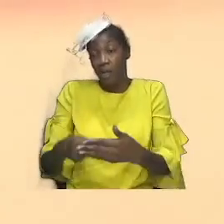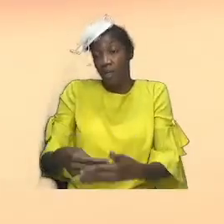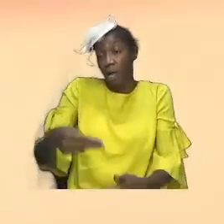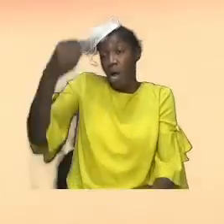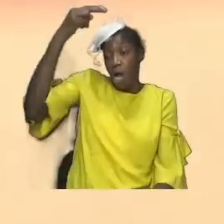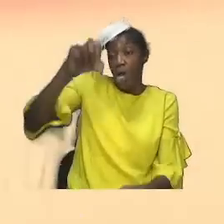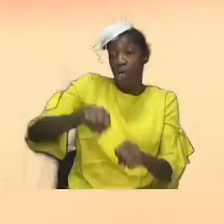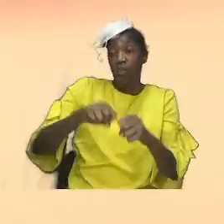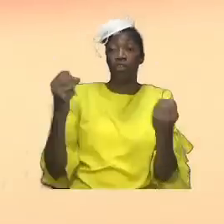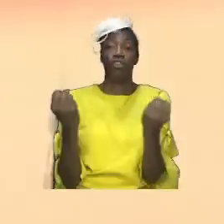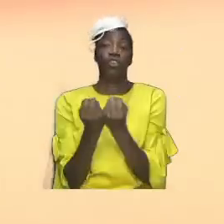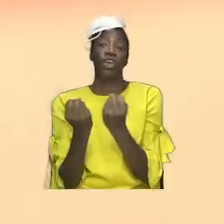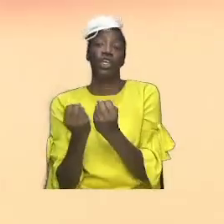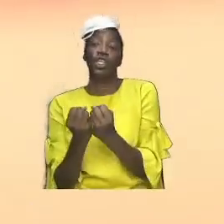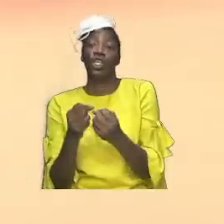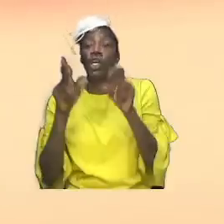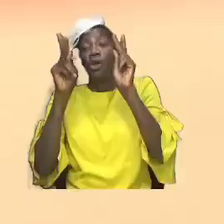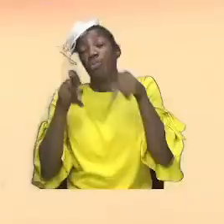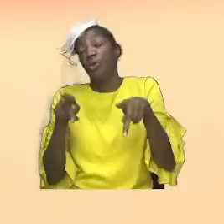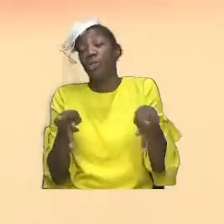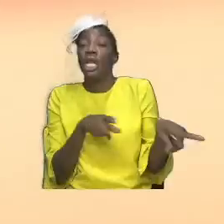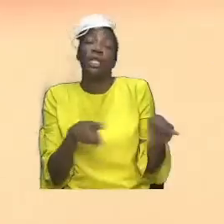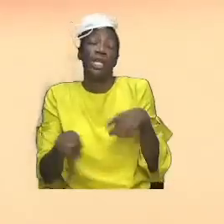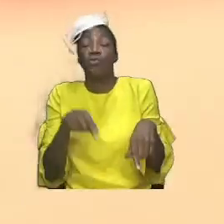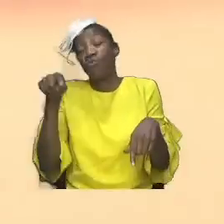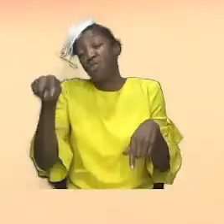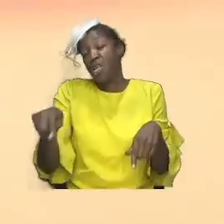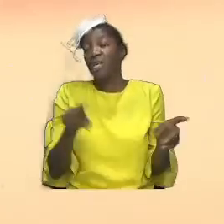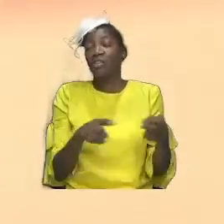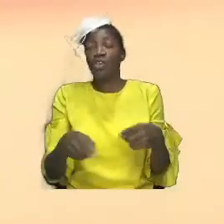society person and they do this and they do that.